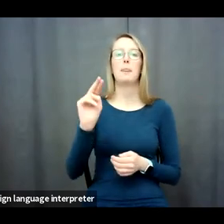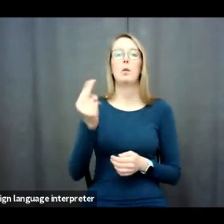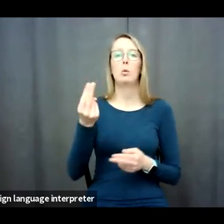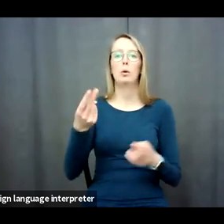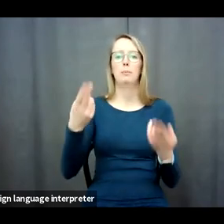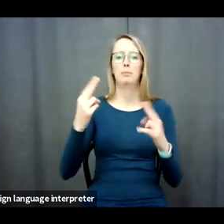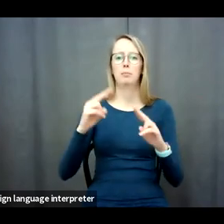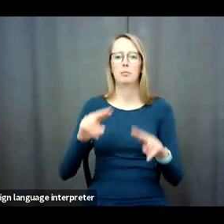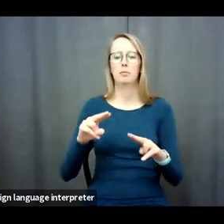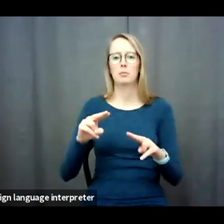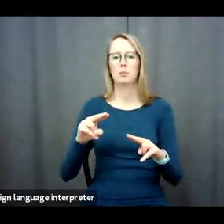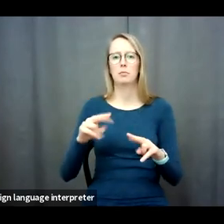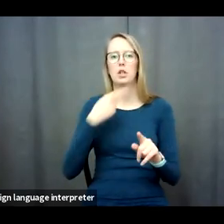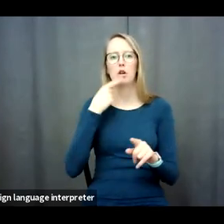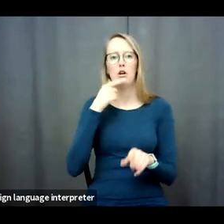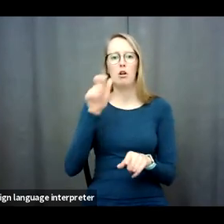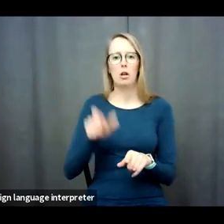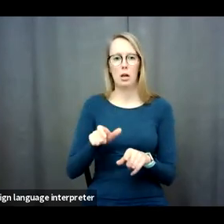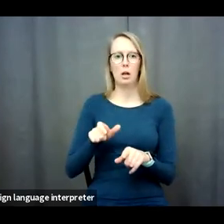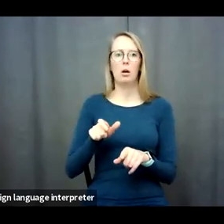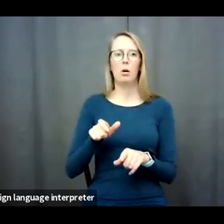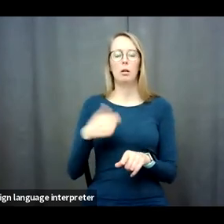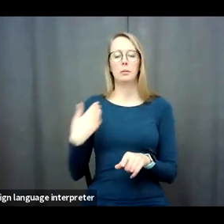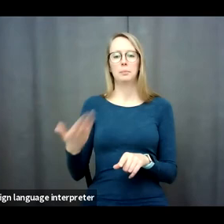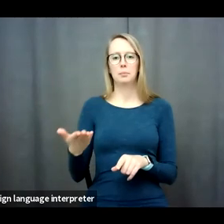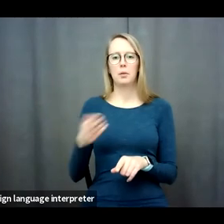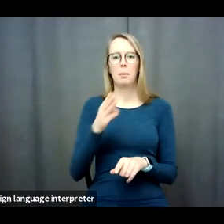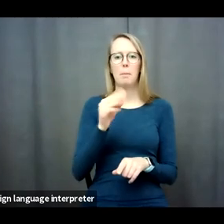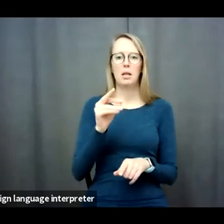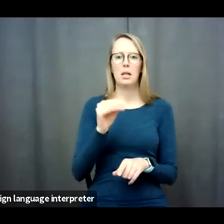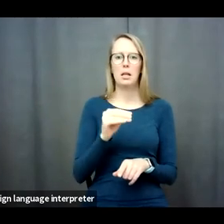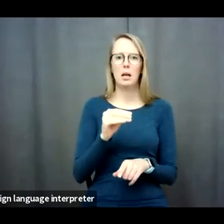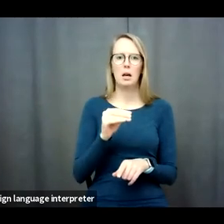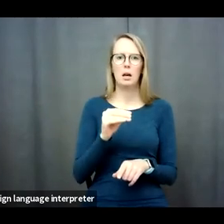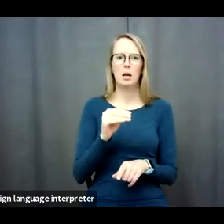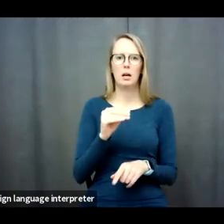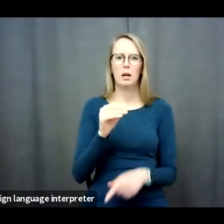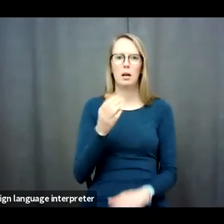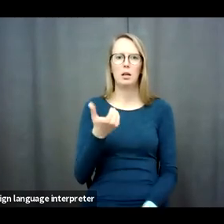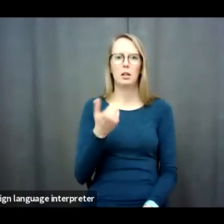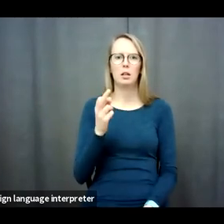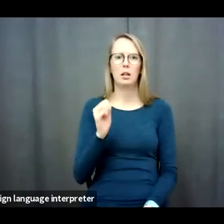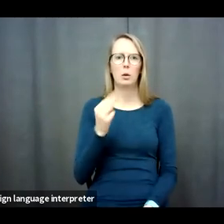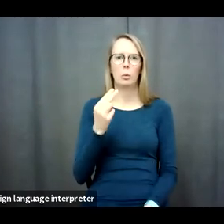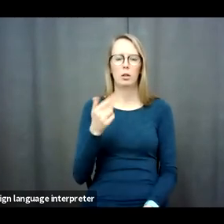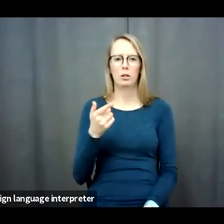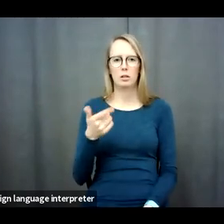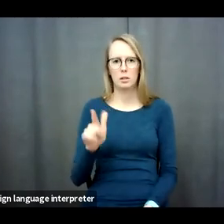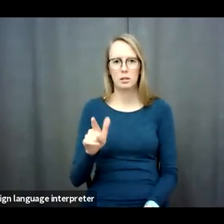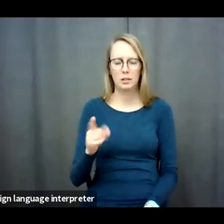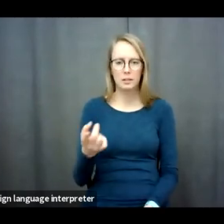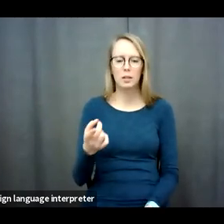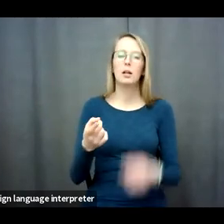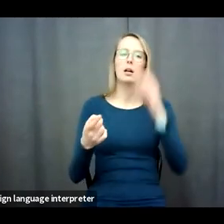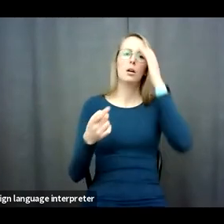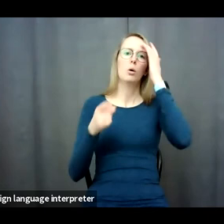move to our next speaker. And our next speaker is Maria Kreutz. She's a senior advisor with the Nordic